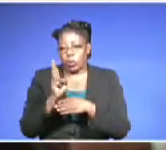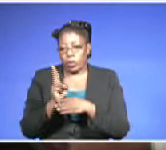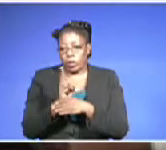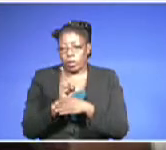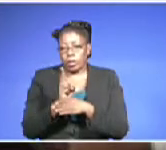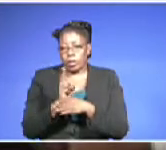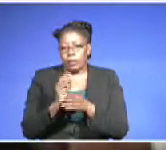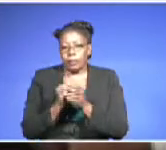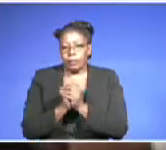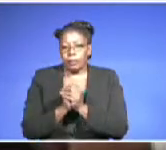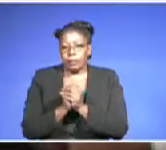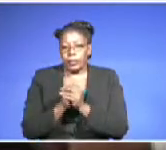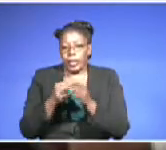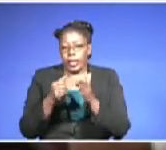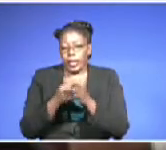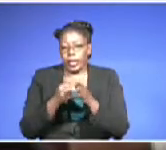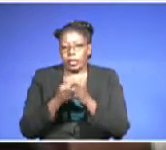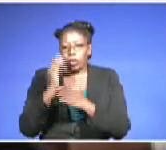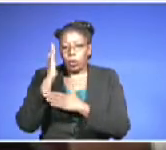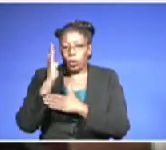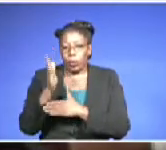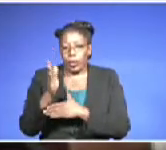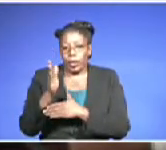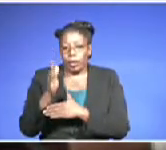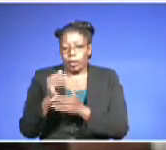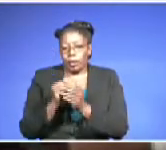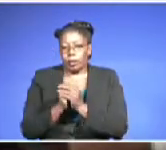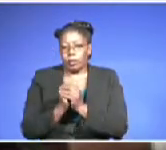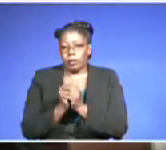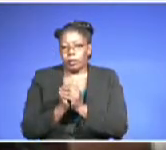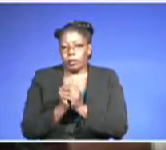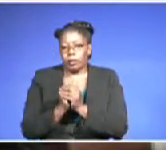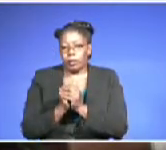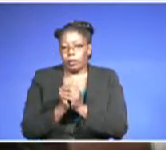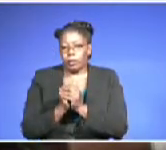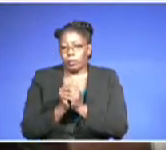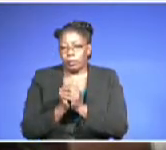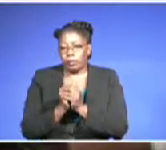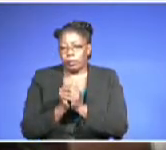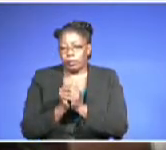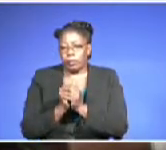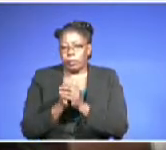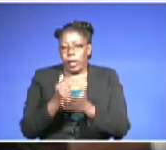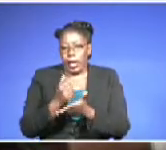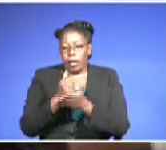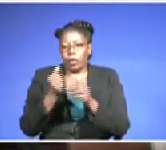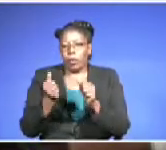It will also admit ultimately of a system of e-filing